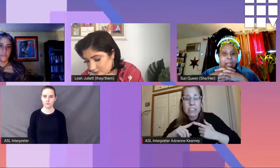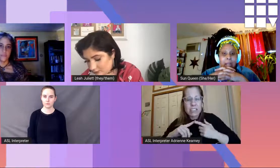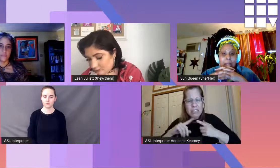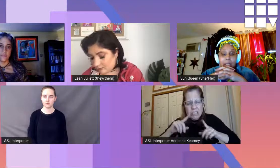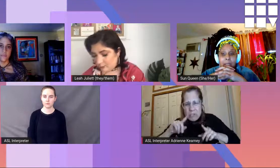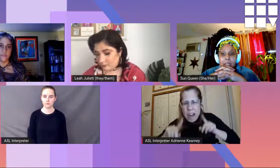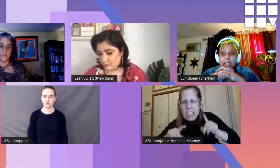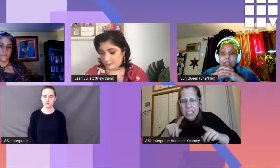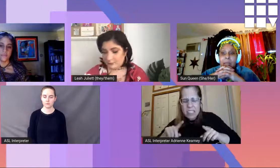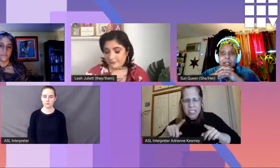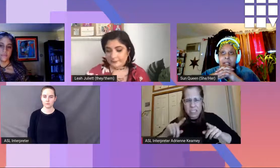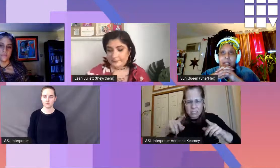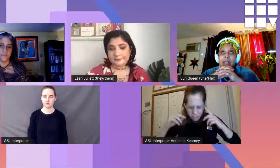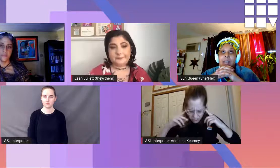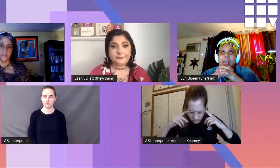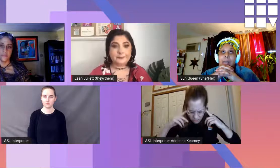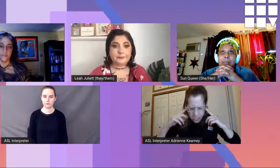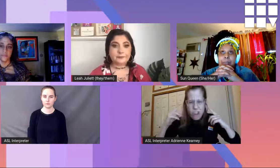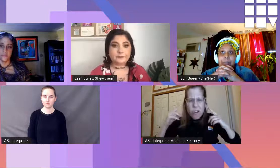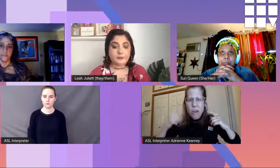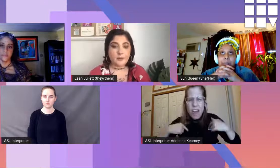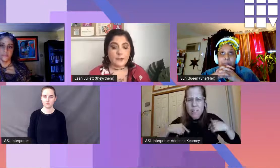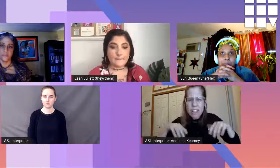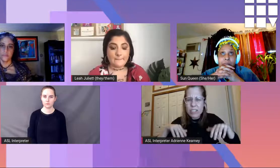Why am I doing this? Because